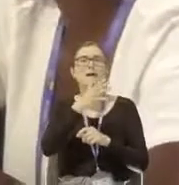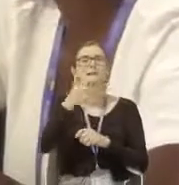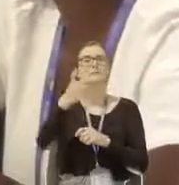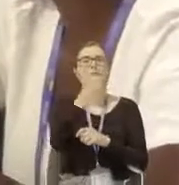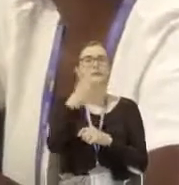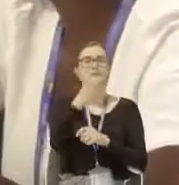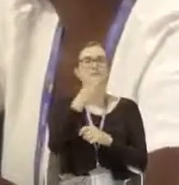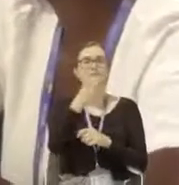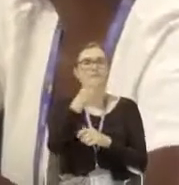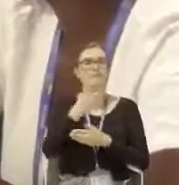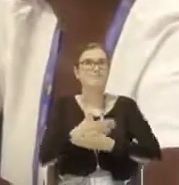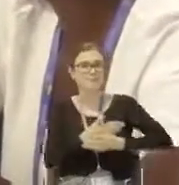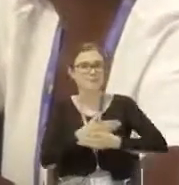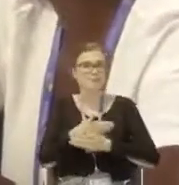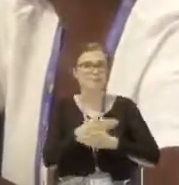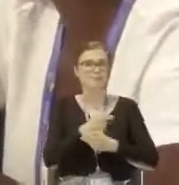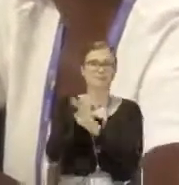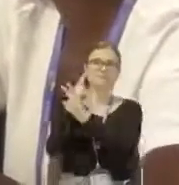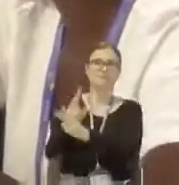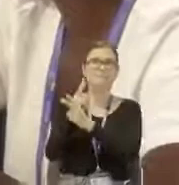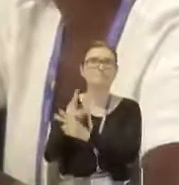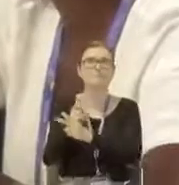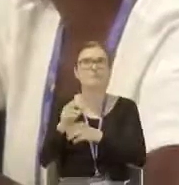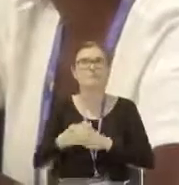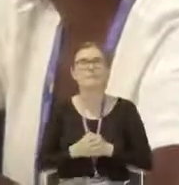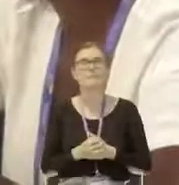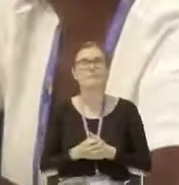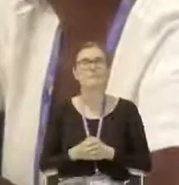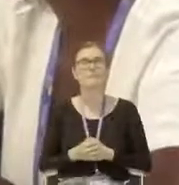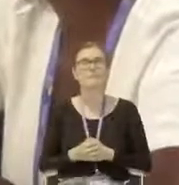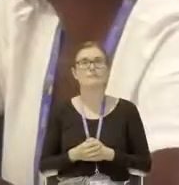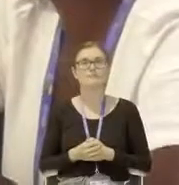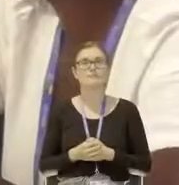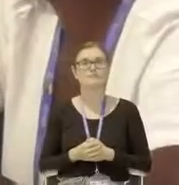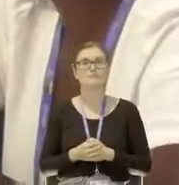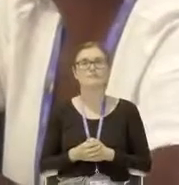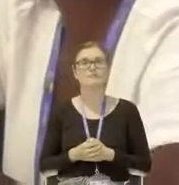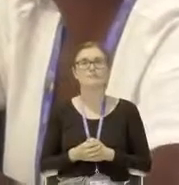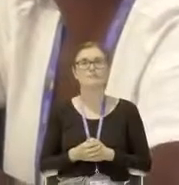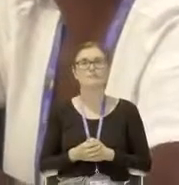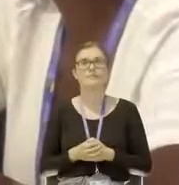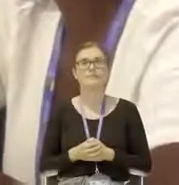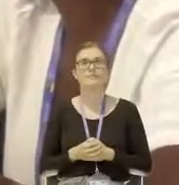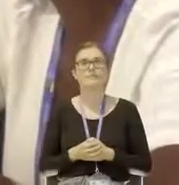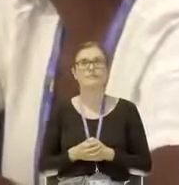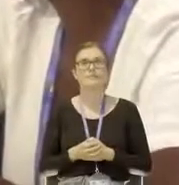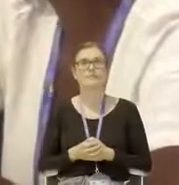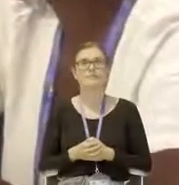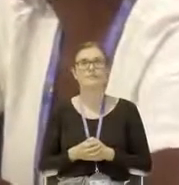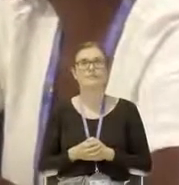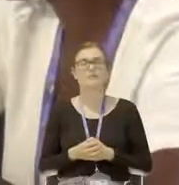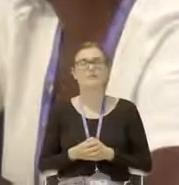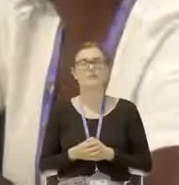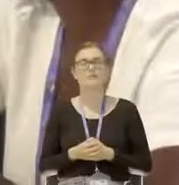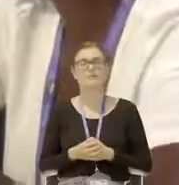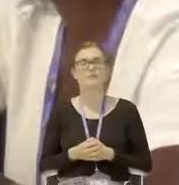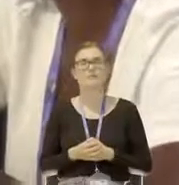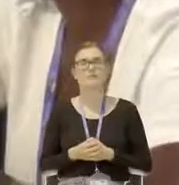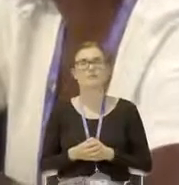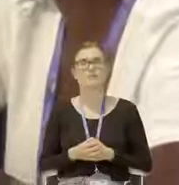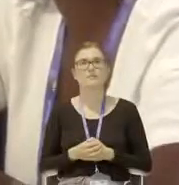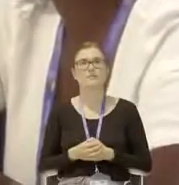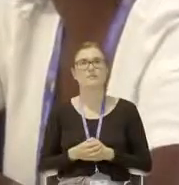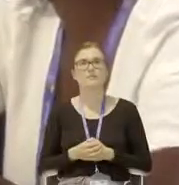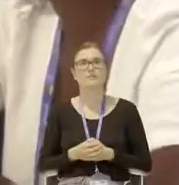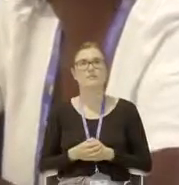used, is largely borne by women on their own. And therefore, we as governments,